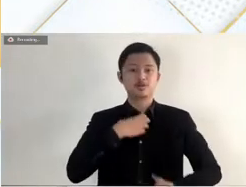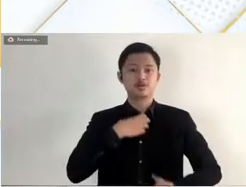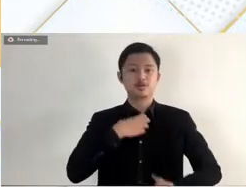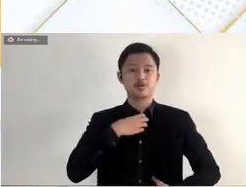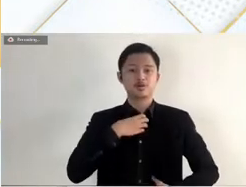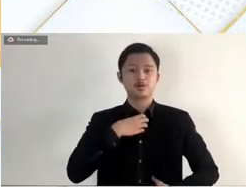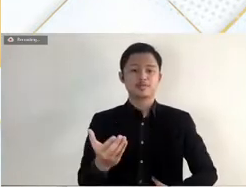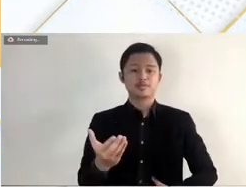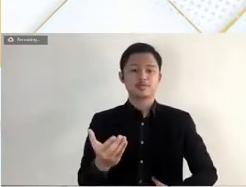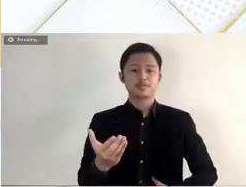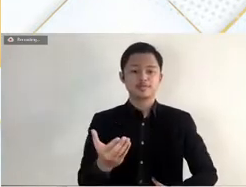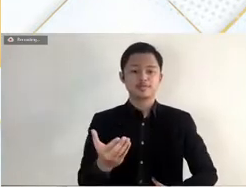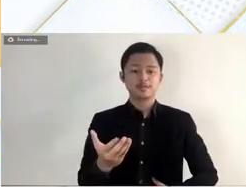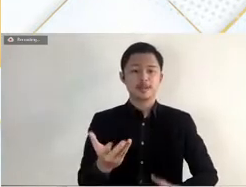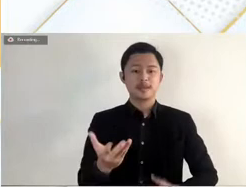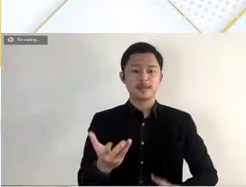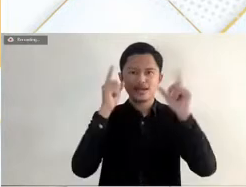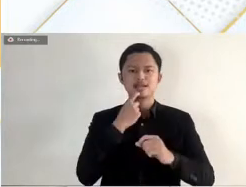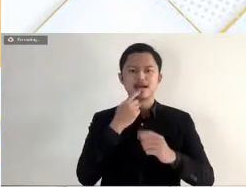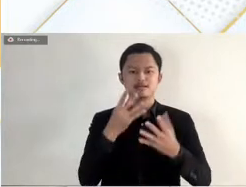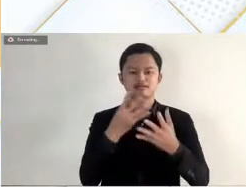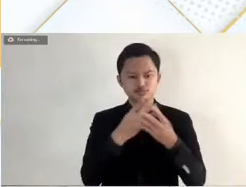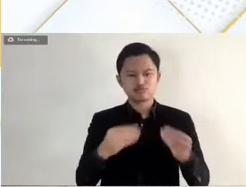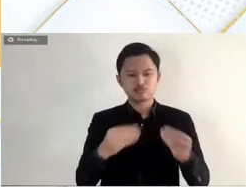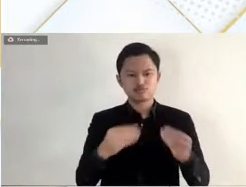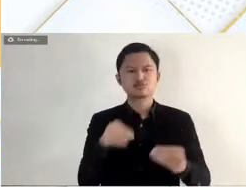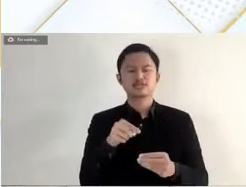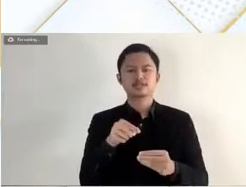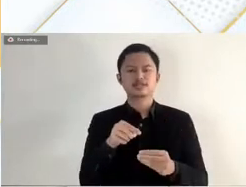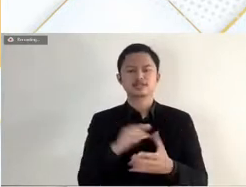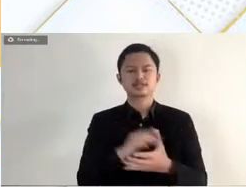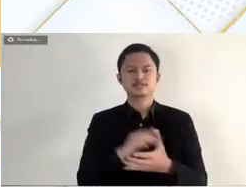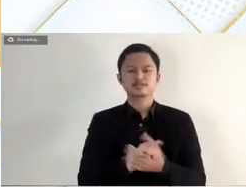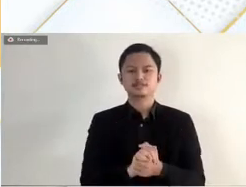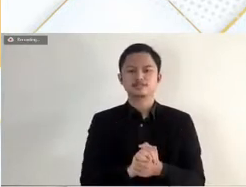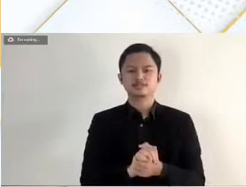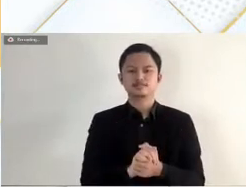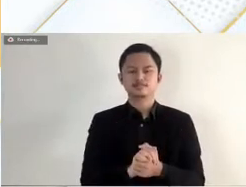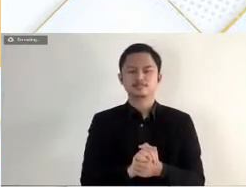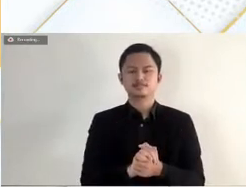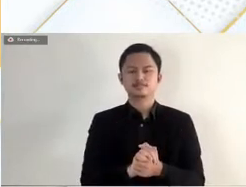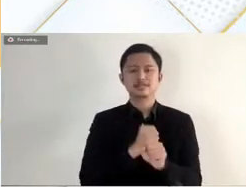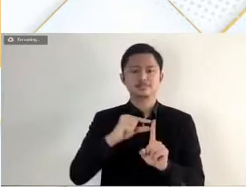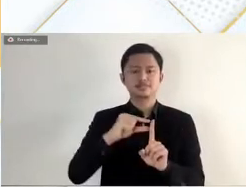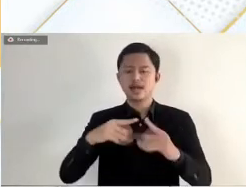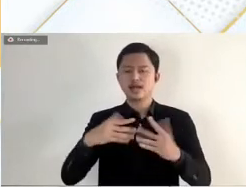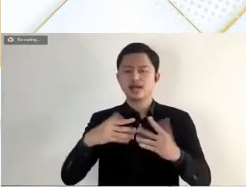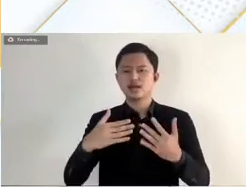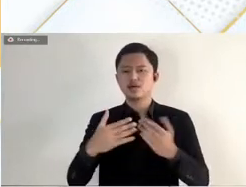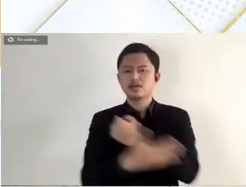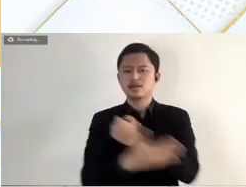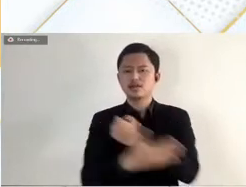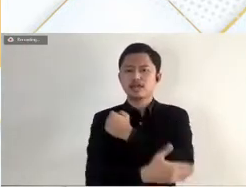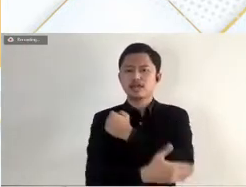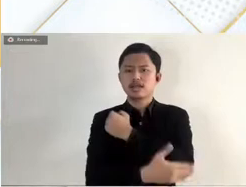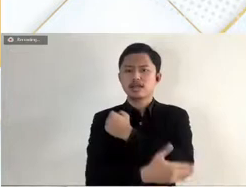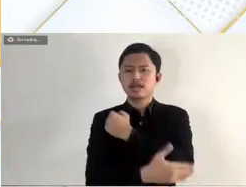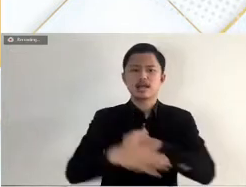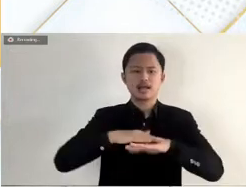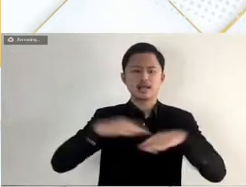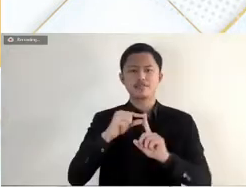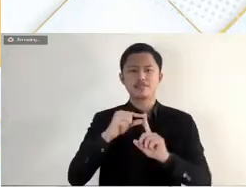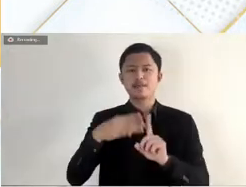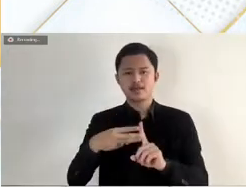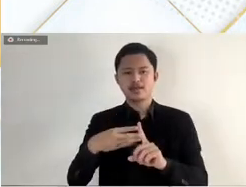Ambassadoriat will be aware of this resolution where the GA and the Security Council established the Peace